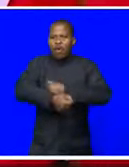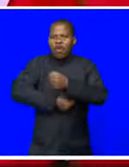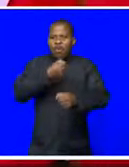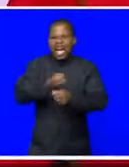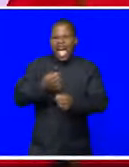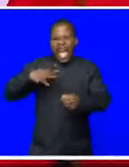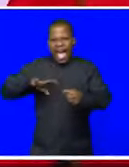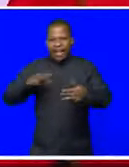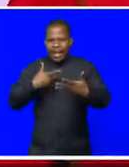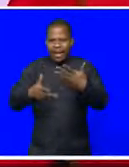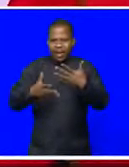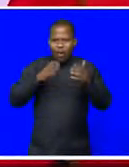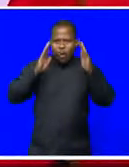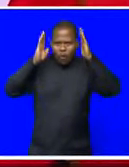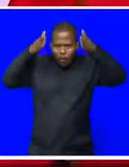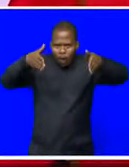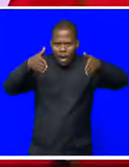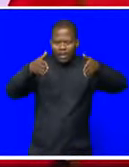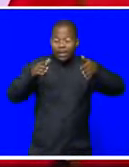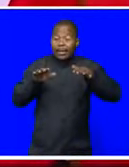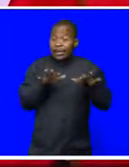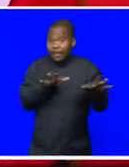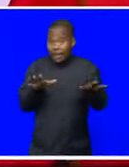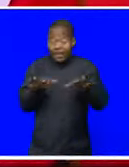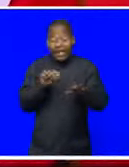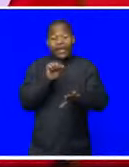lokunye, but bekutasibhedzela